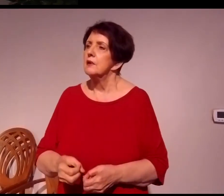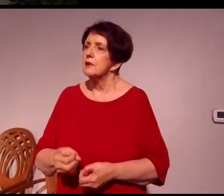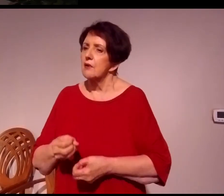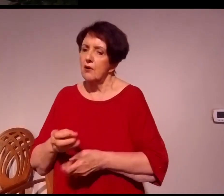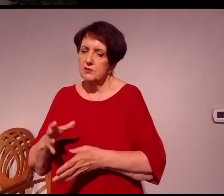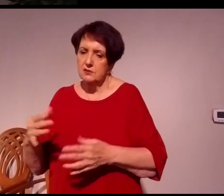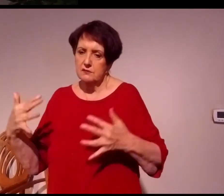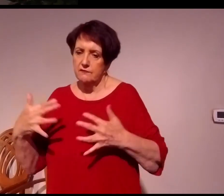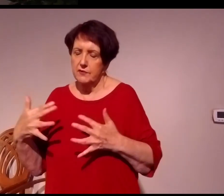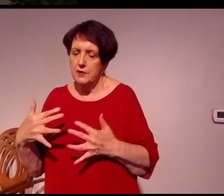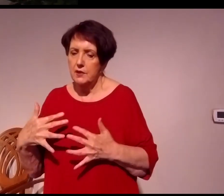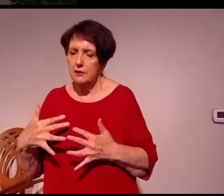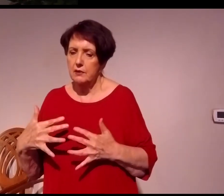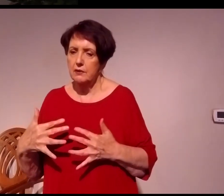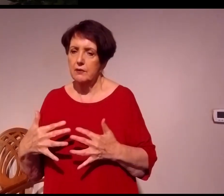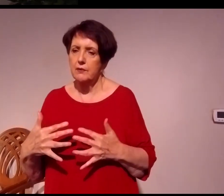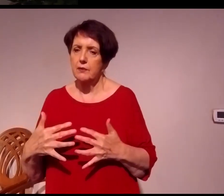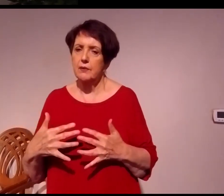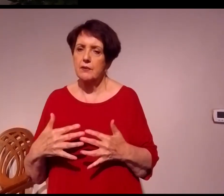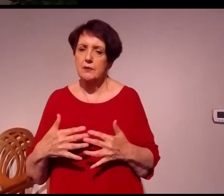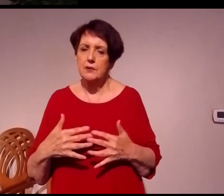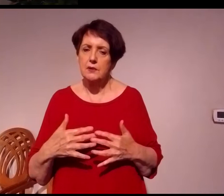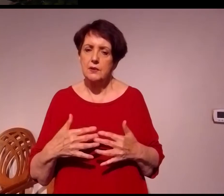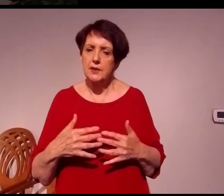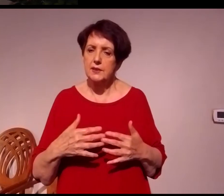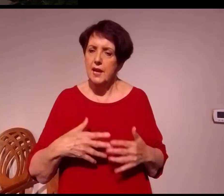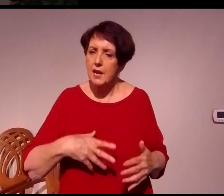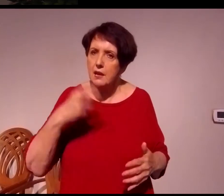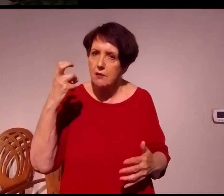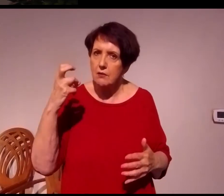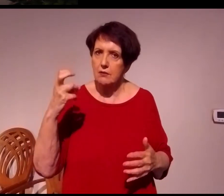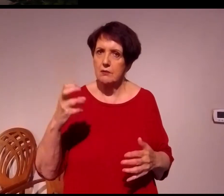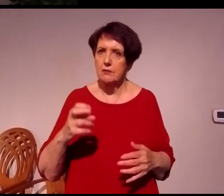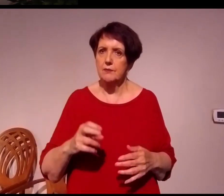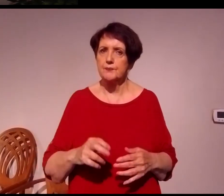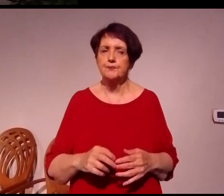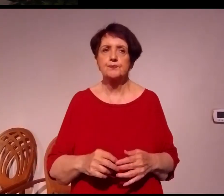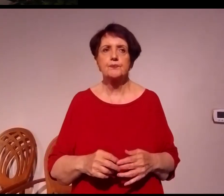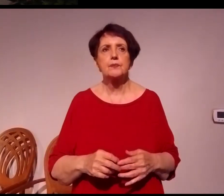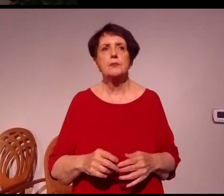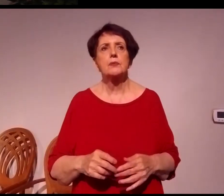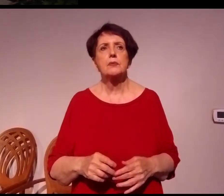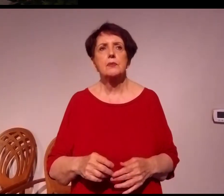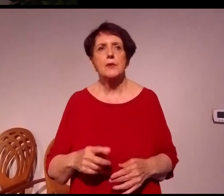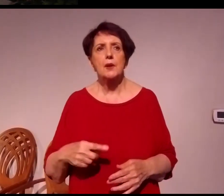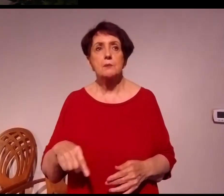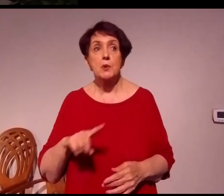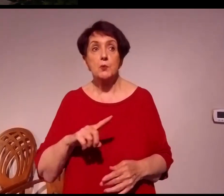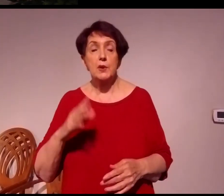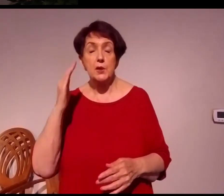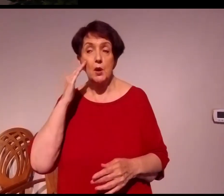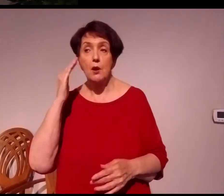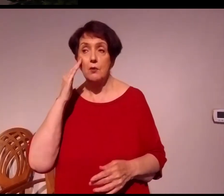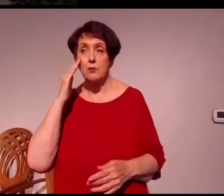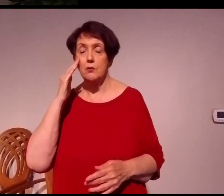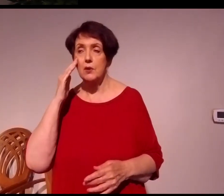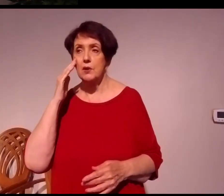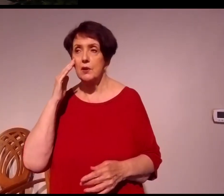fear, and it can trigger anger. And yet what we know is